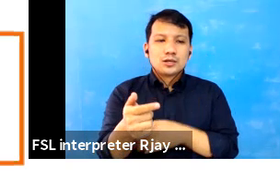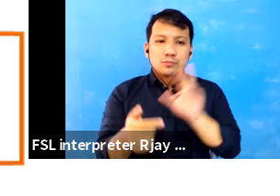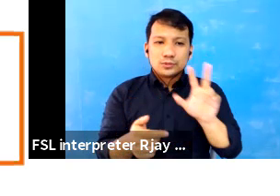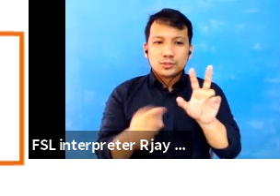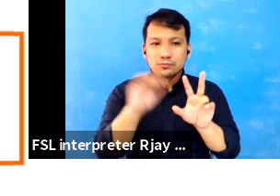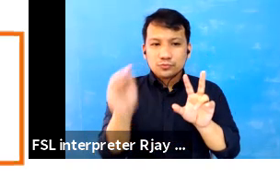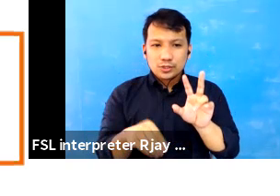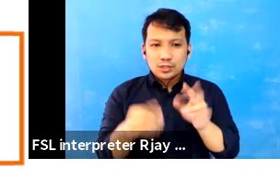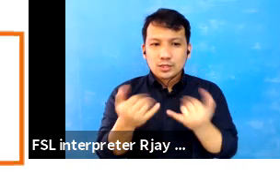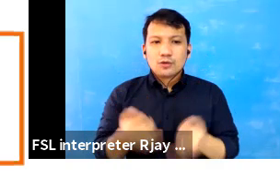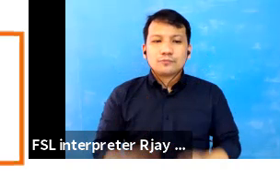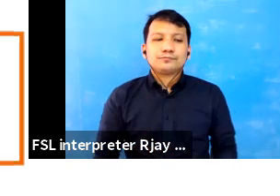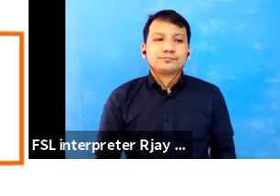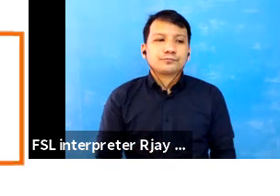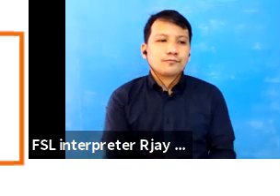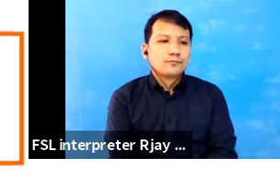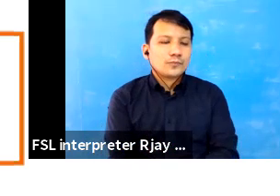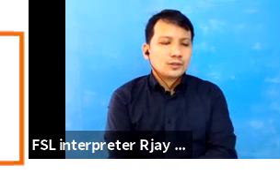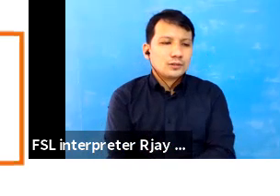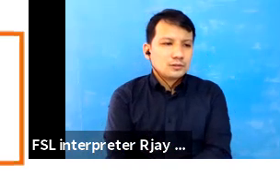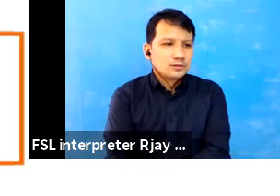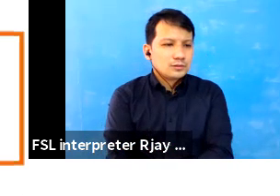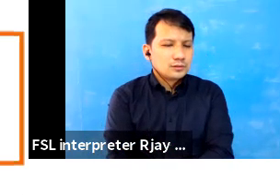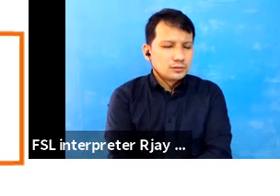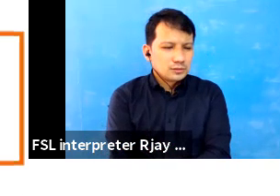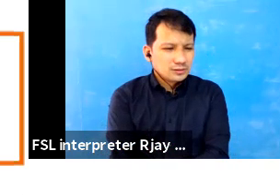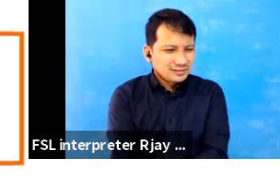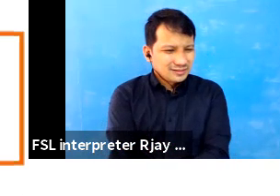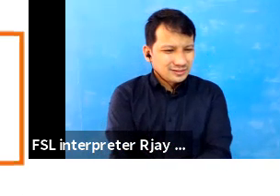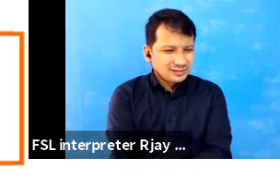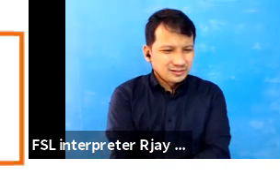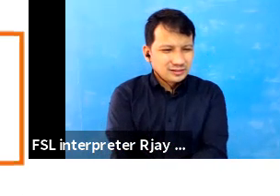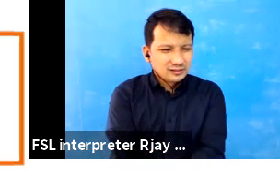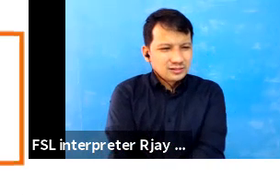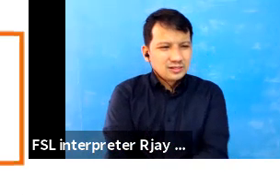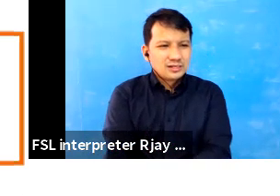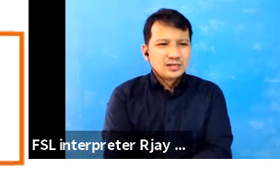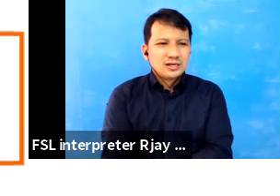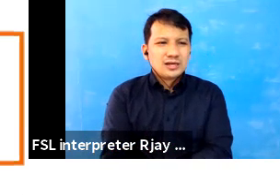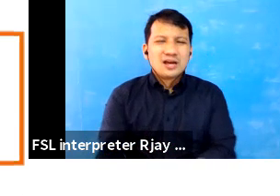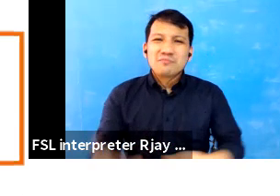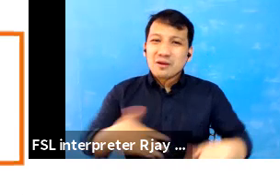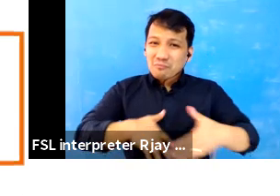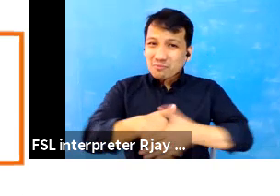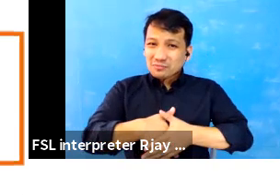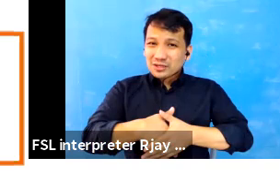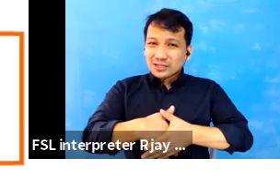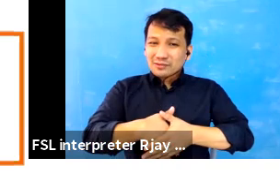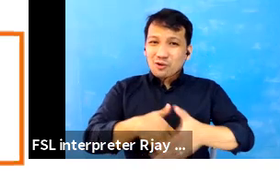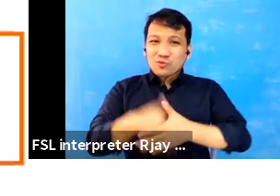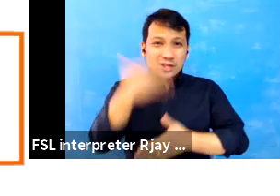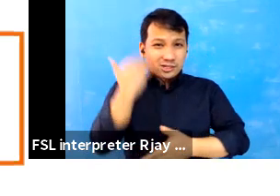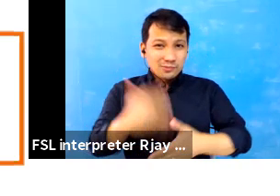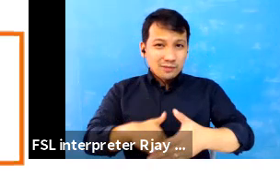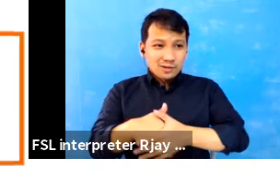So now, some of the basic concepts. We know that maternal child malnutrition have different causes, and some of those are those